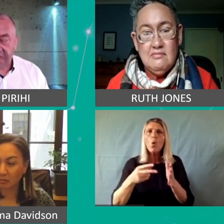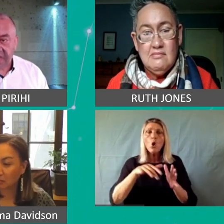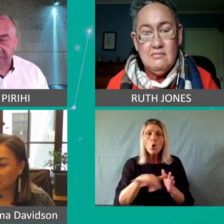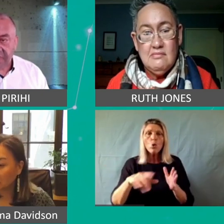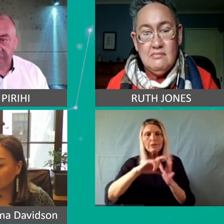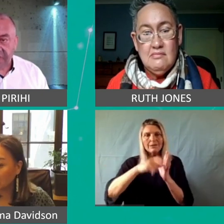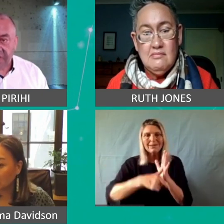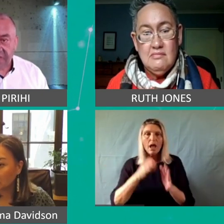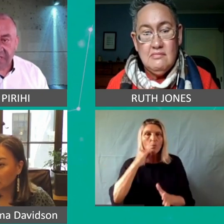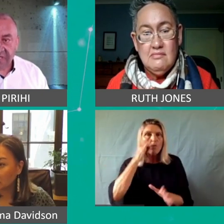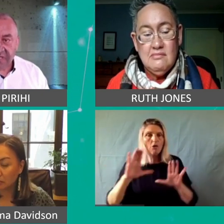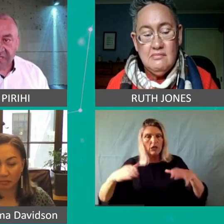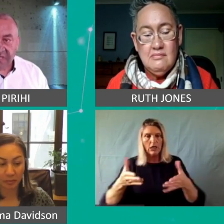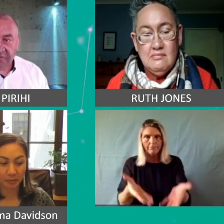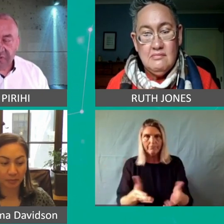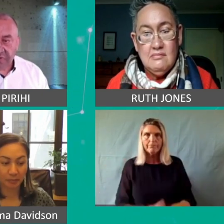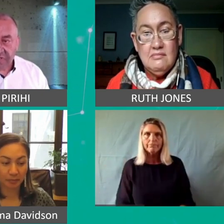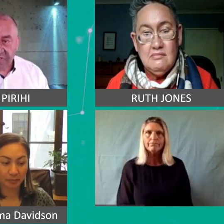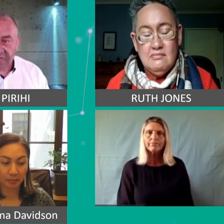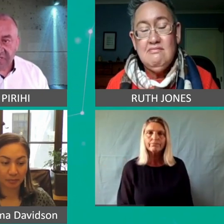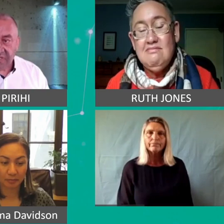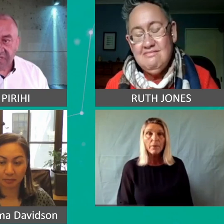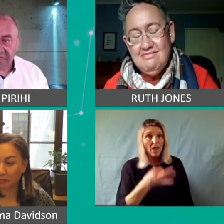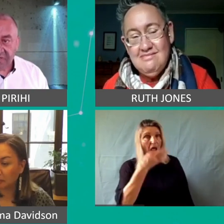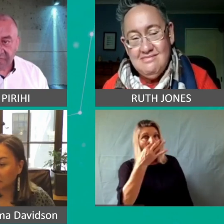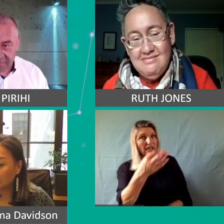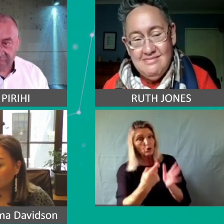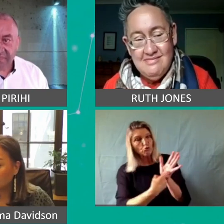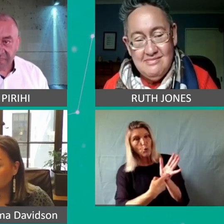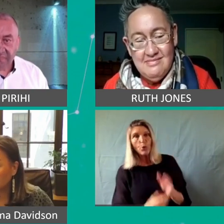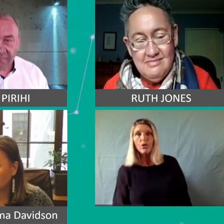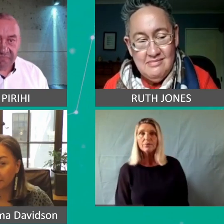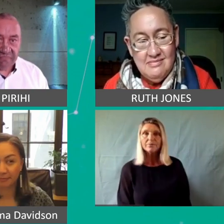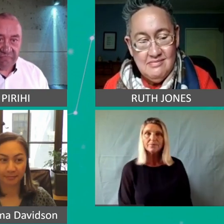I might start with Ruth.